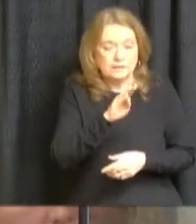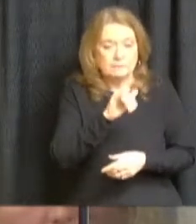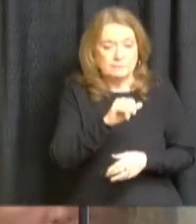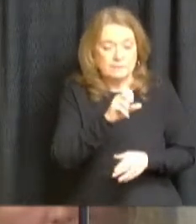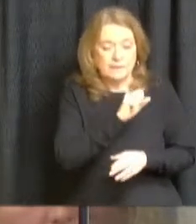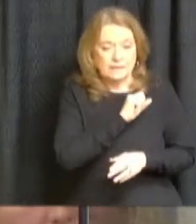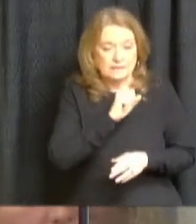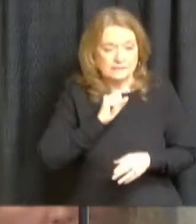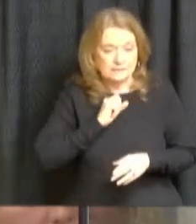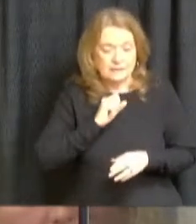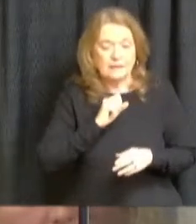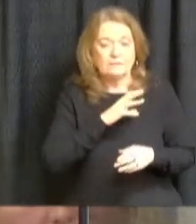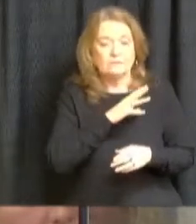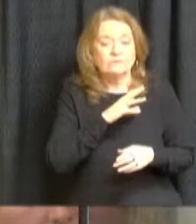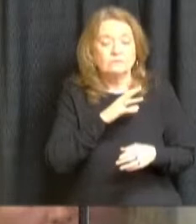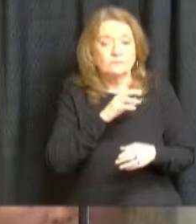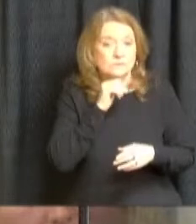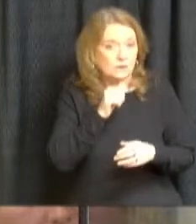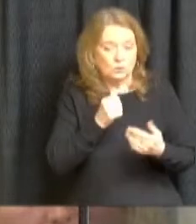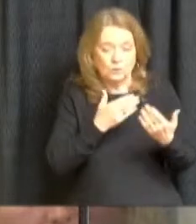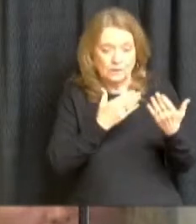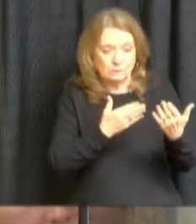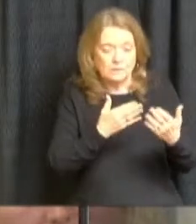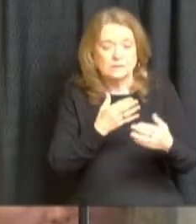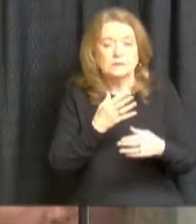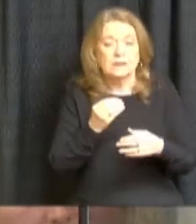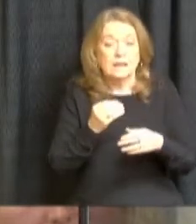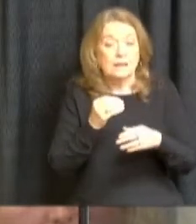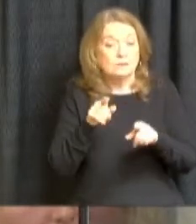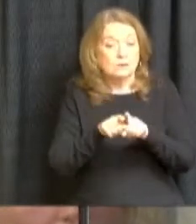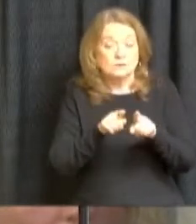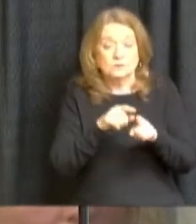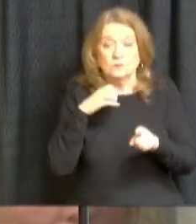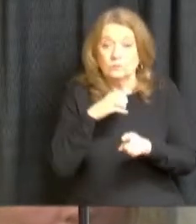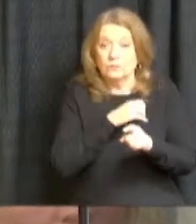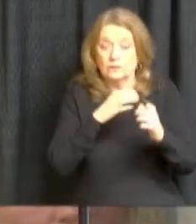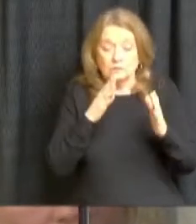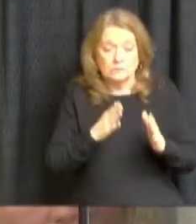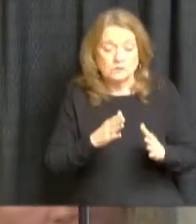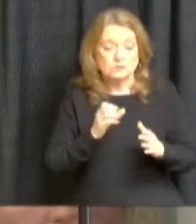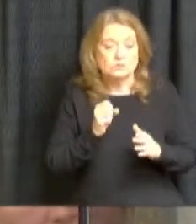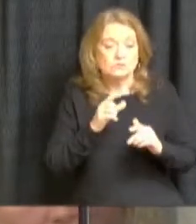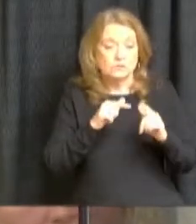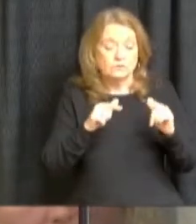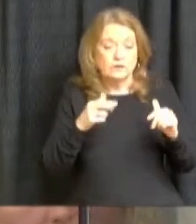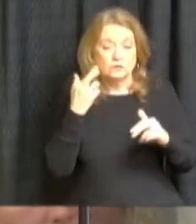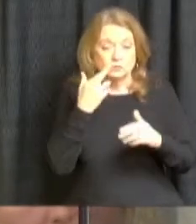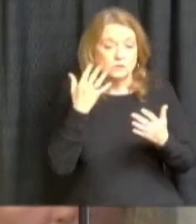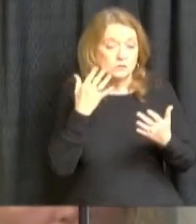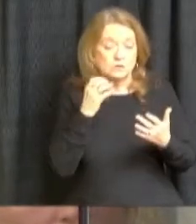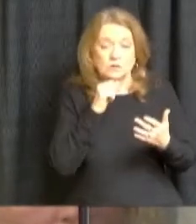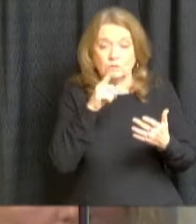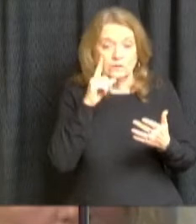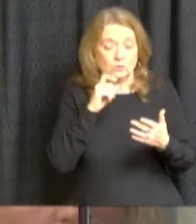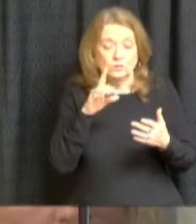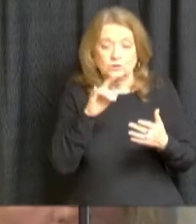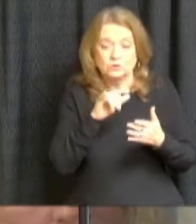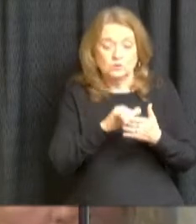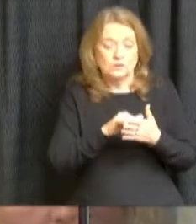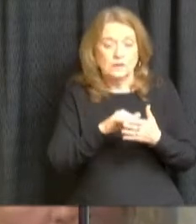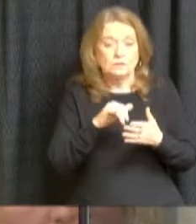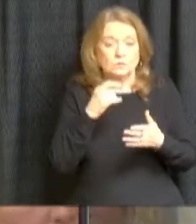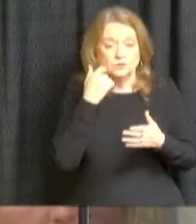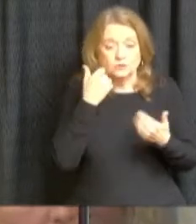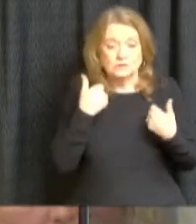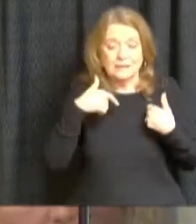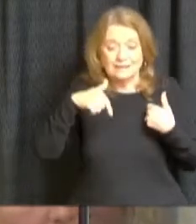staff, recommended disapproval by the staff, as well as by the commissioners for various reasons. So I don't think we should do that. We just had